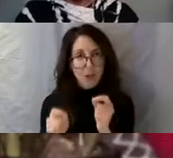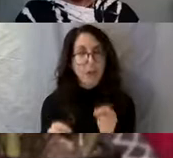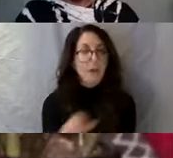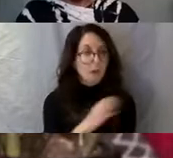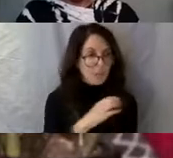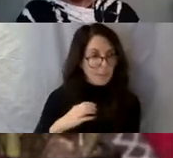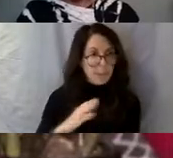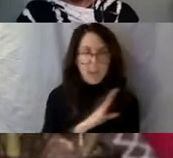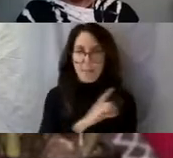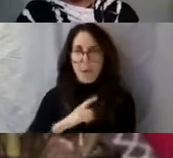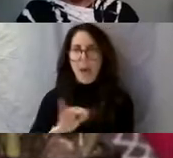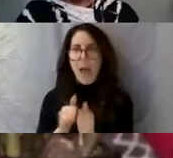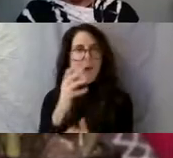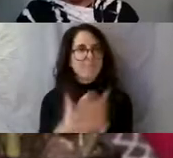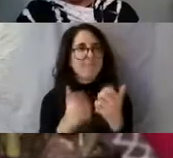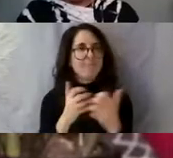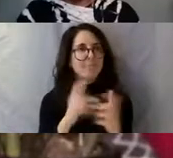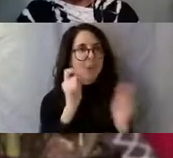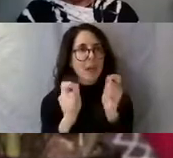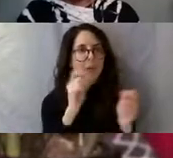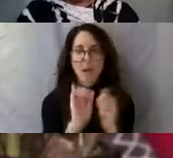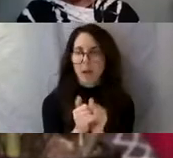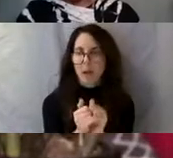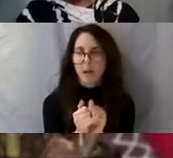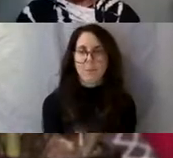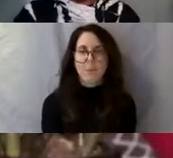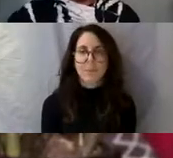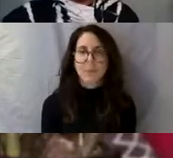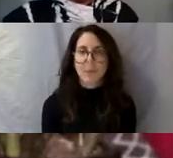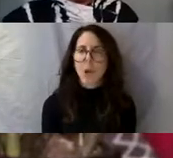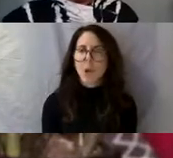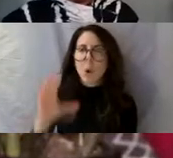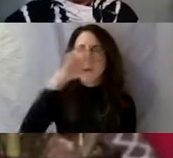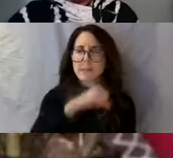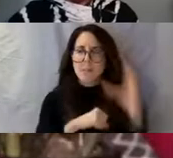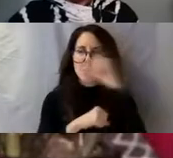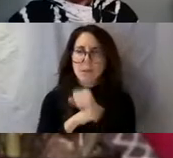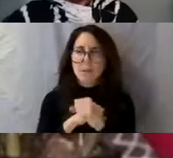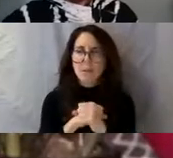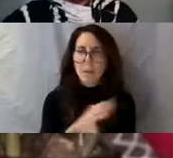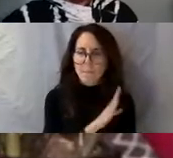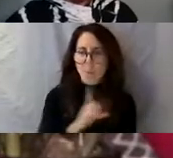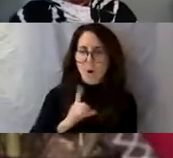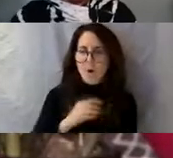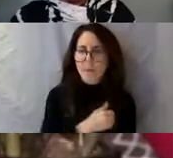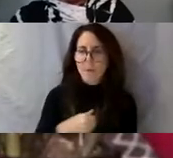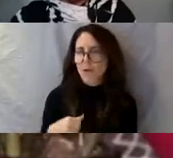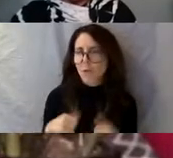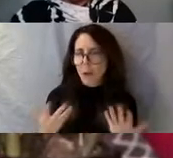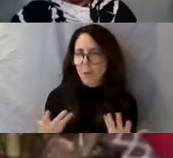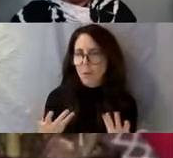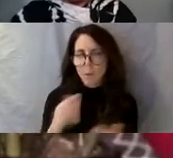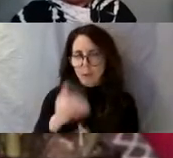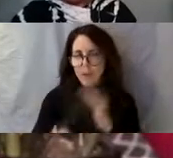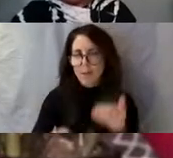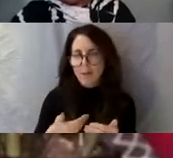responsive to this particular change? What assumptions are you making about board members as you invite them in? What contributions